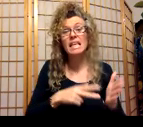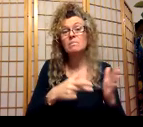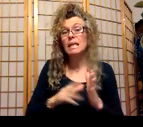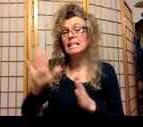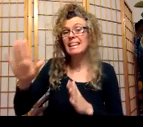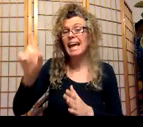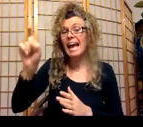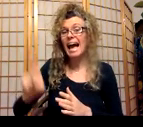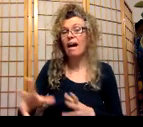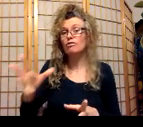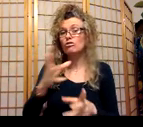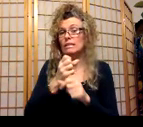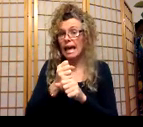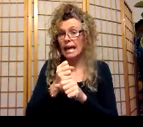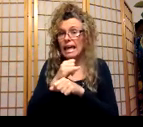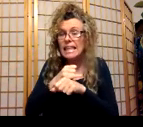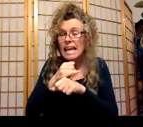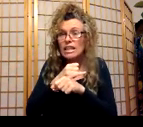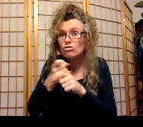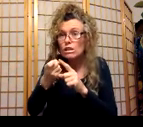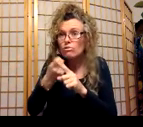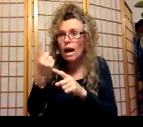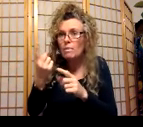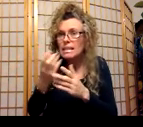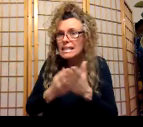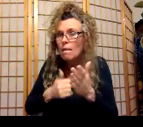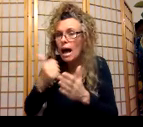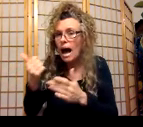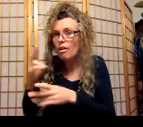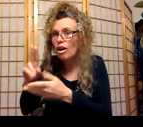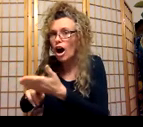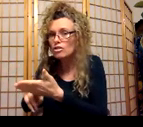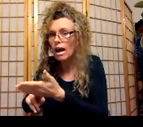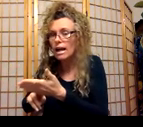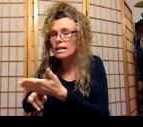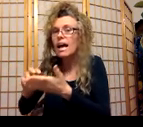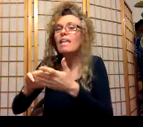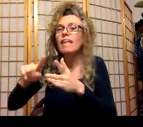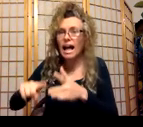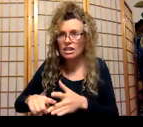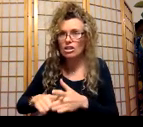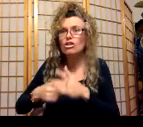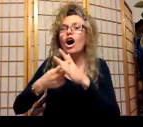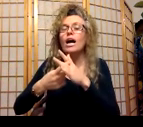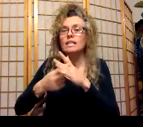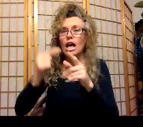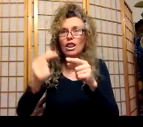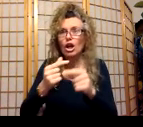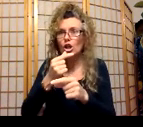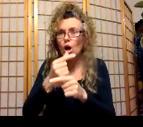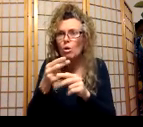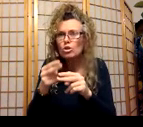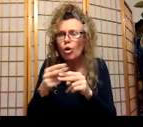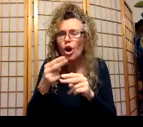This means they have to take the interest out of some other contract, which causes the start of the global shortage, leading to